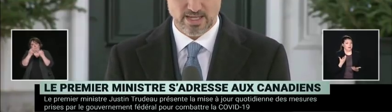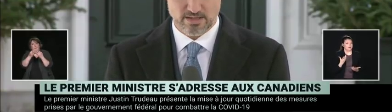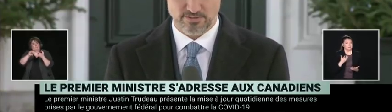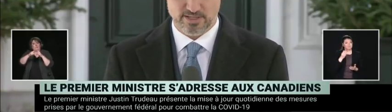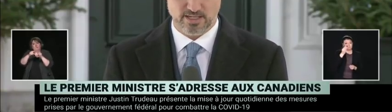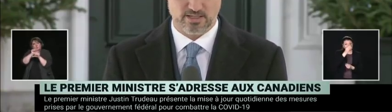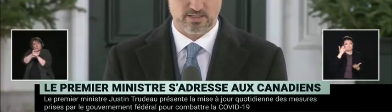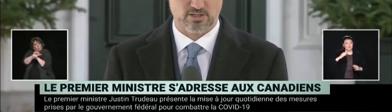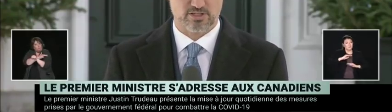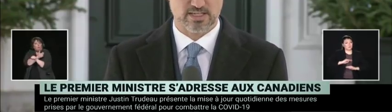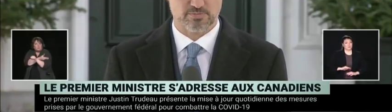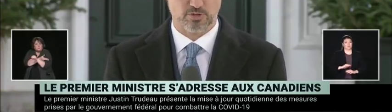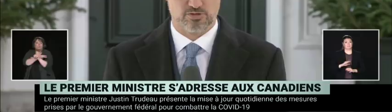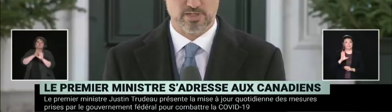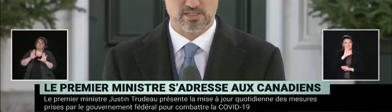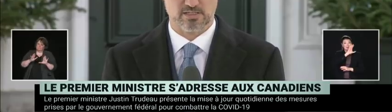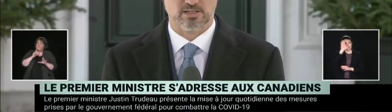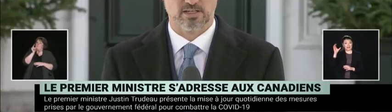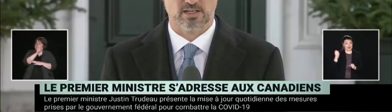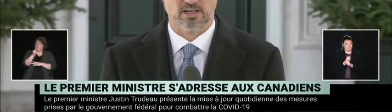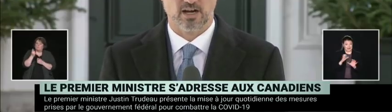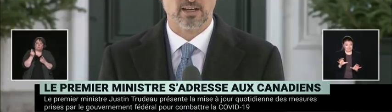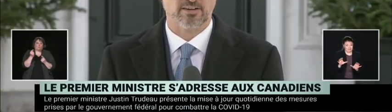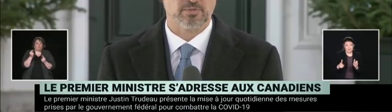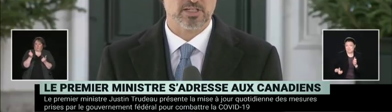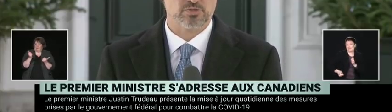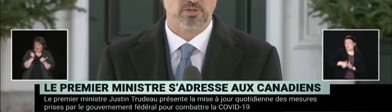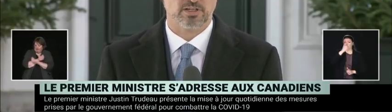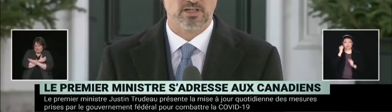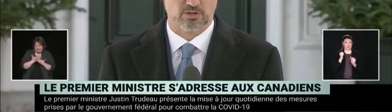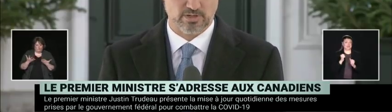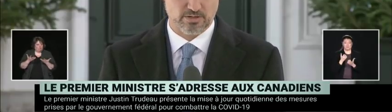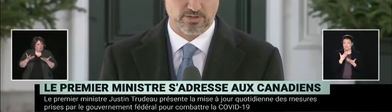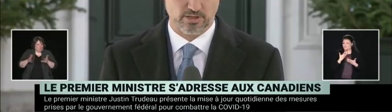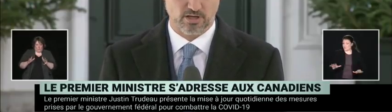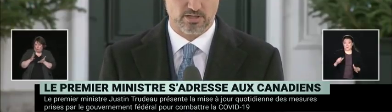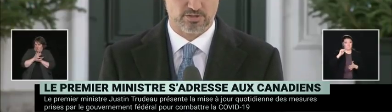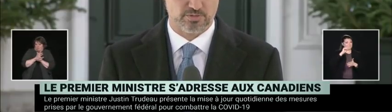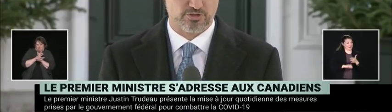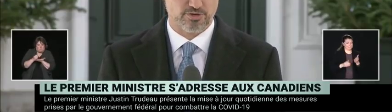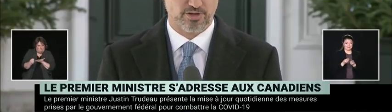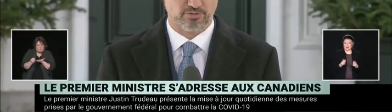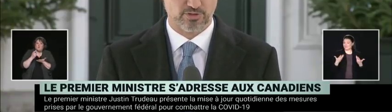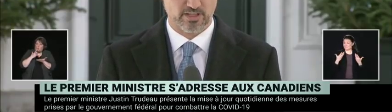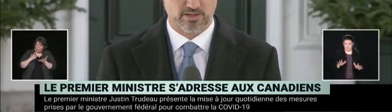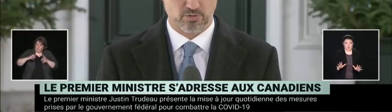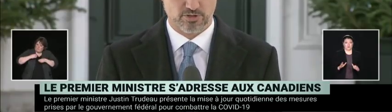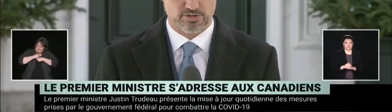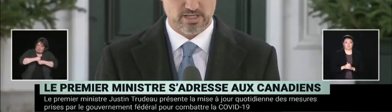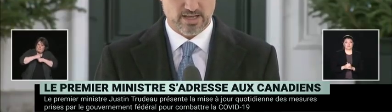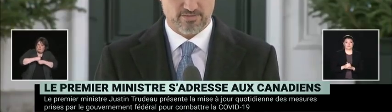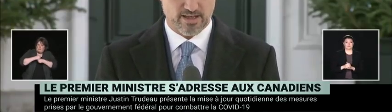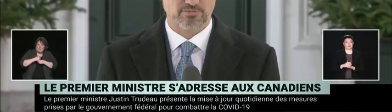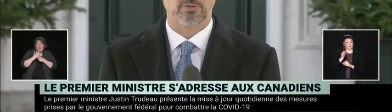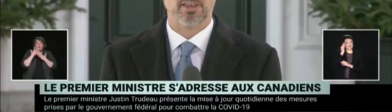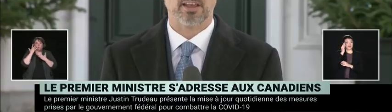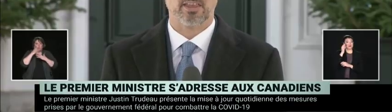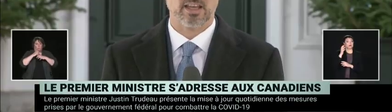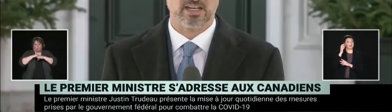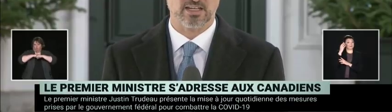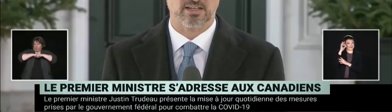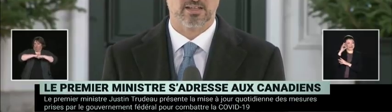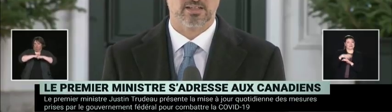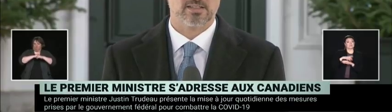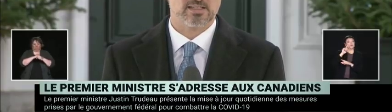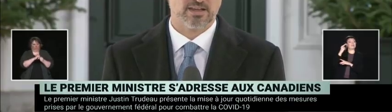pour éviter que ça se produise. Our government is working around the clock to ensure that our frontline workers have everything